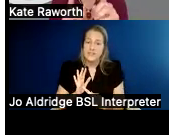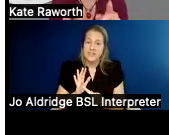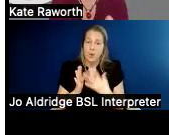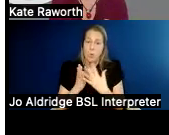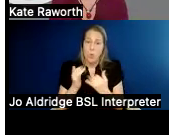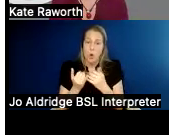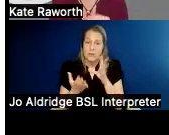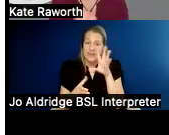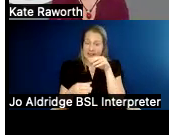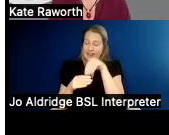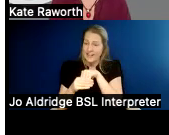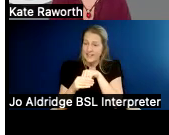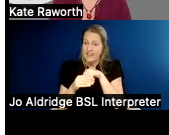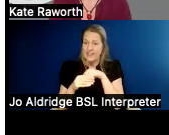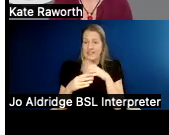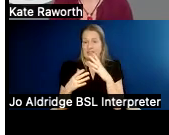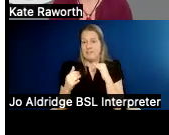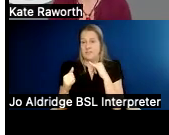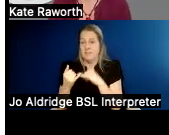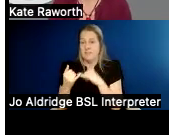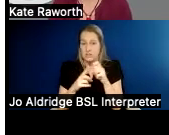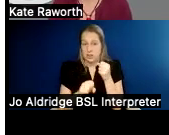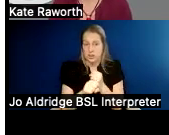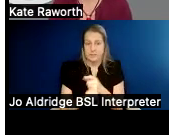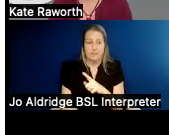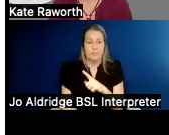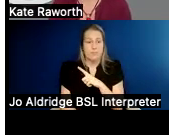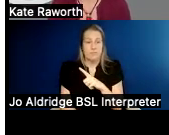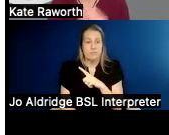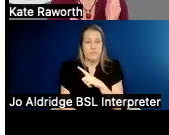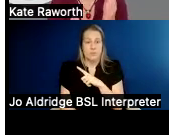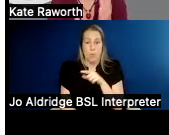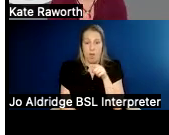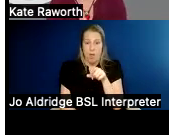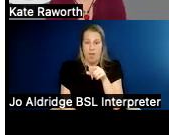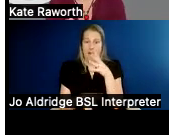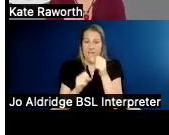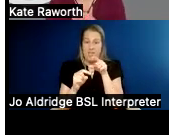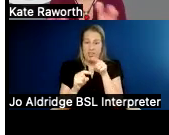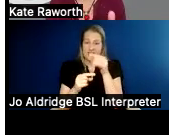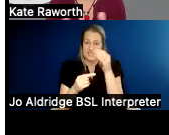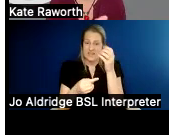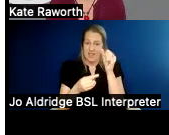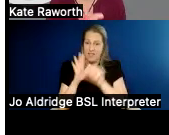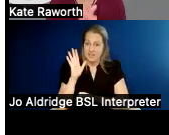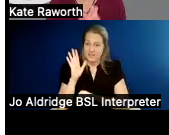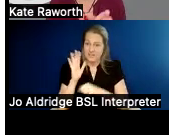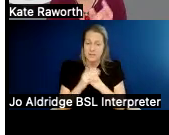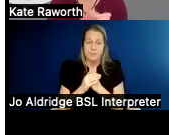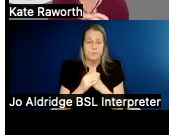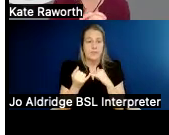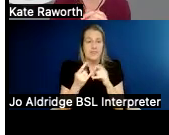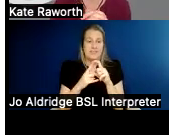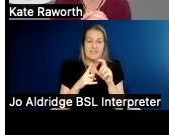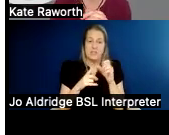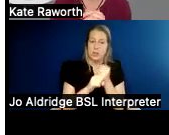where you get these dimensions from. So they are drawing from the Sustainable Development Goals. The SDG targets and indicators had not yet